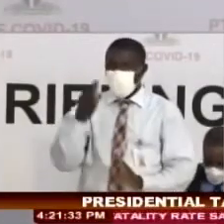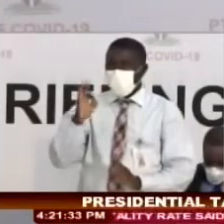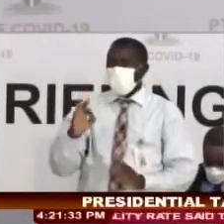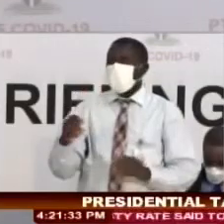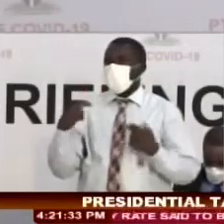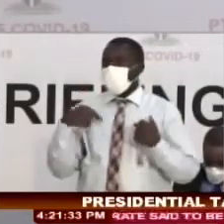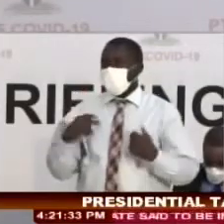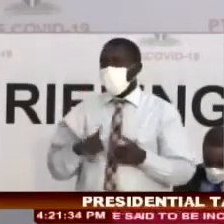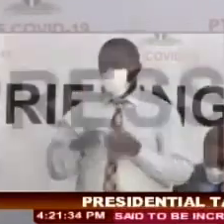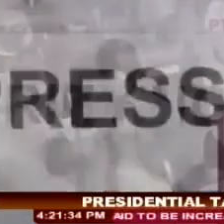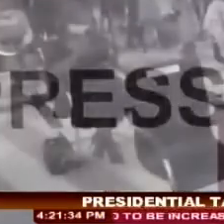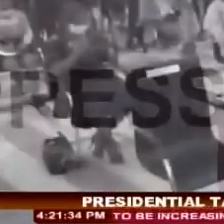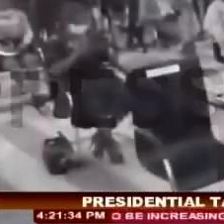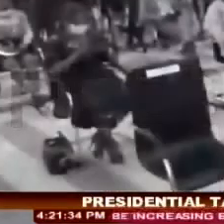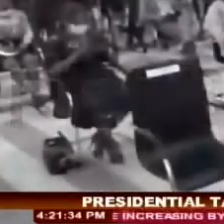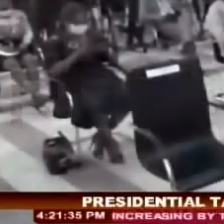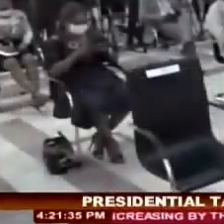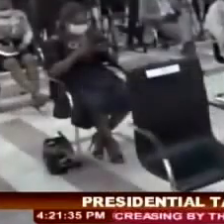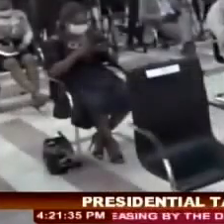Thank you.